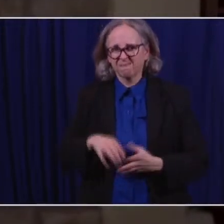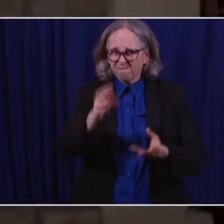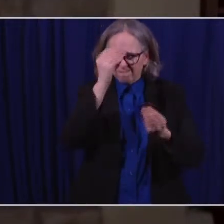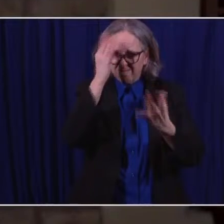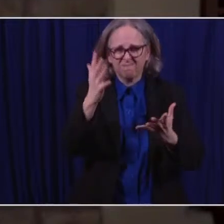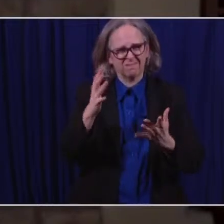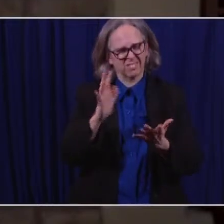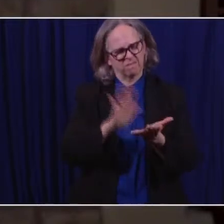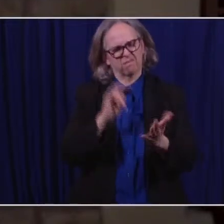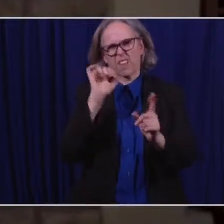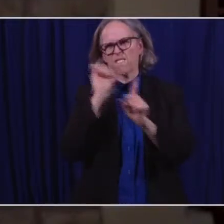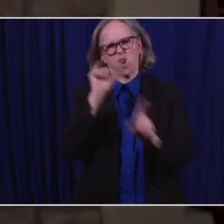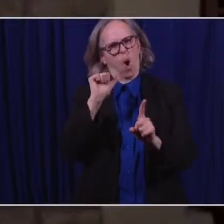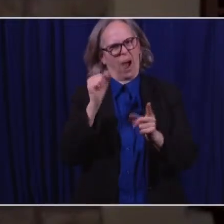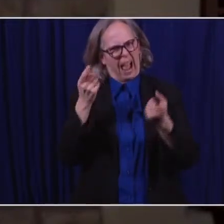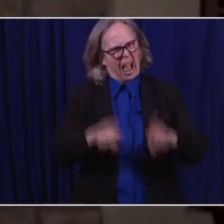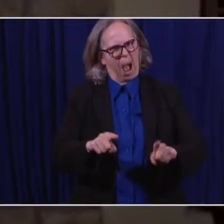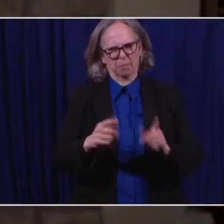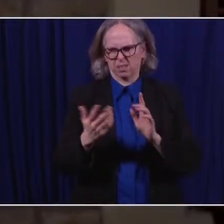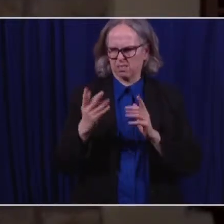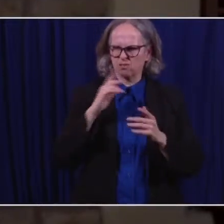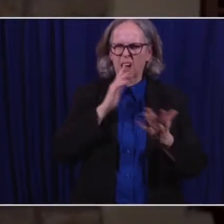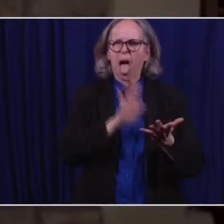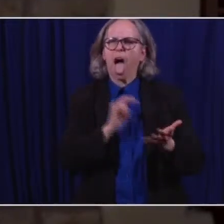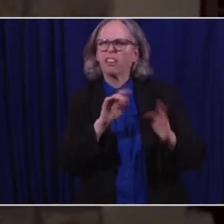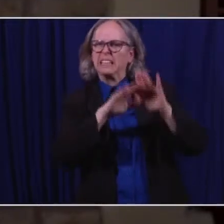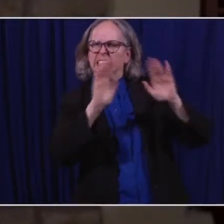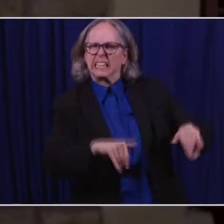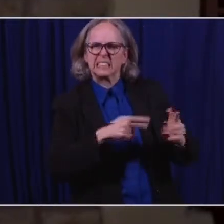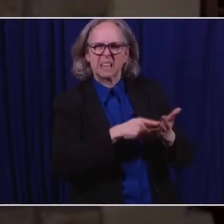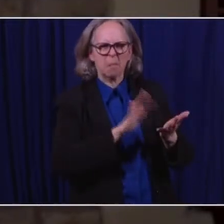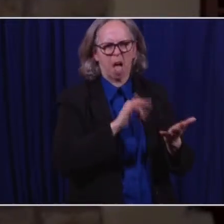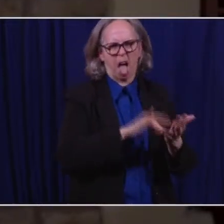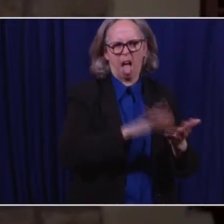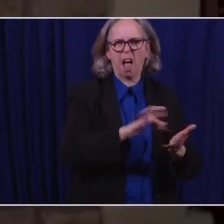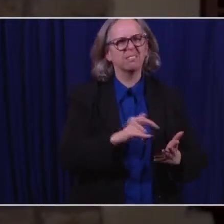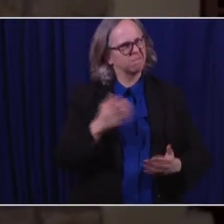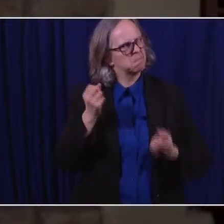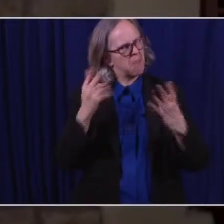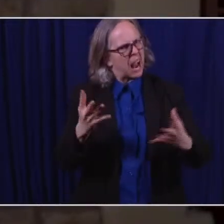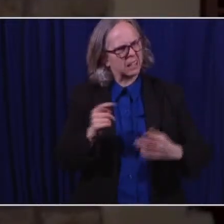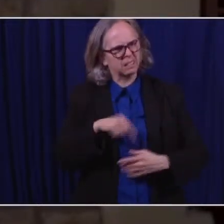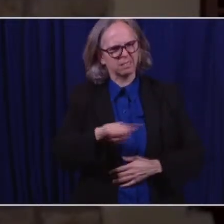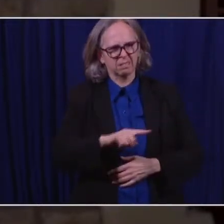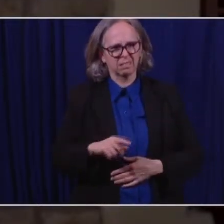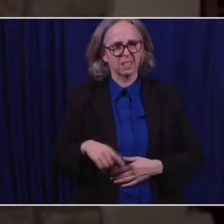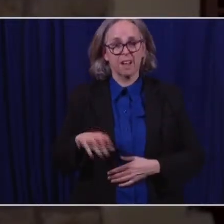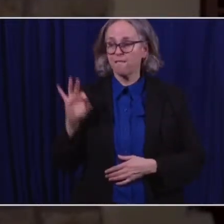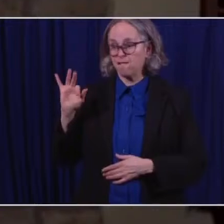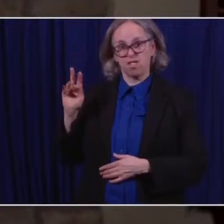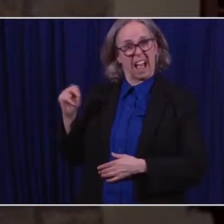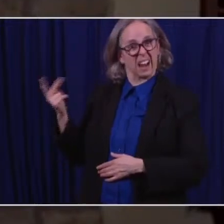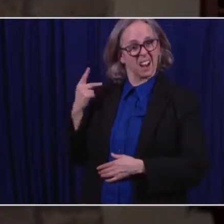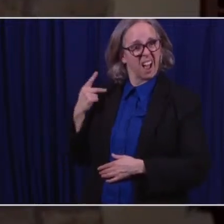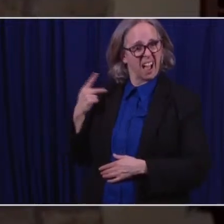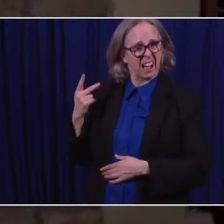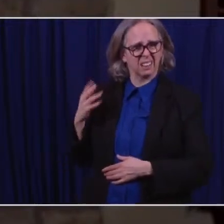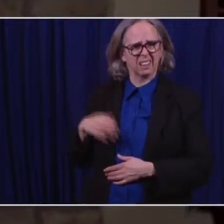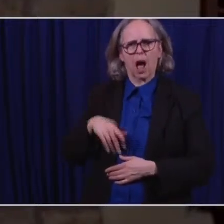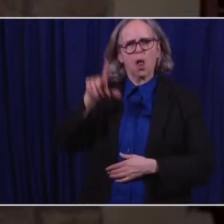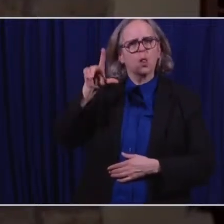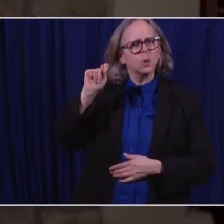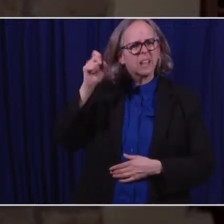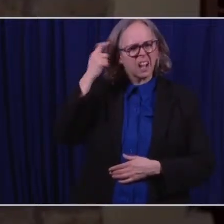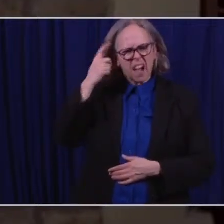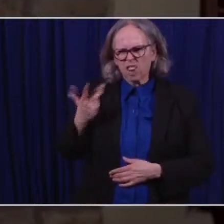fraud. As we pointed out, Fran and I both, I think the Lieutenant Governor as well, got notice